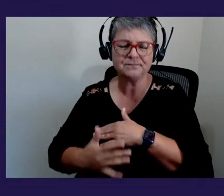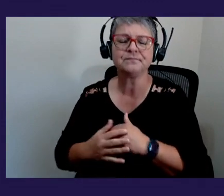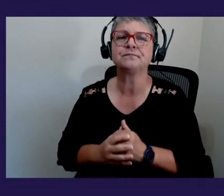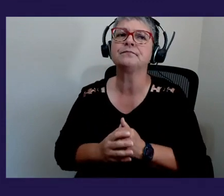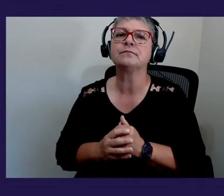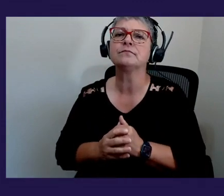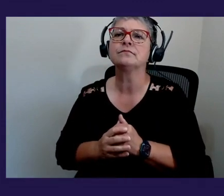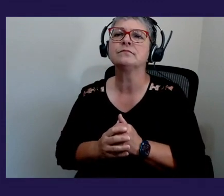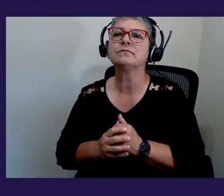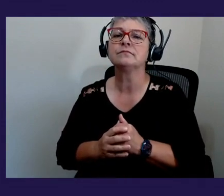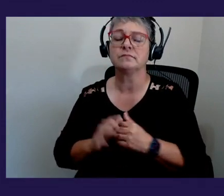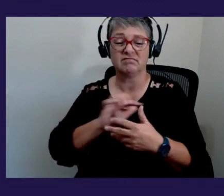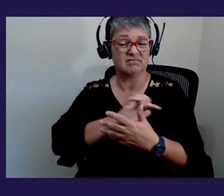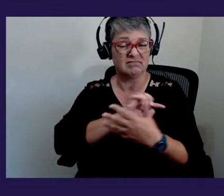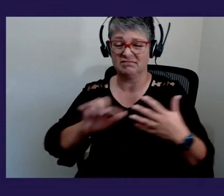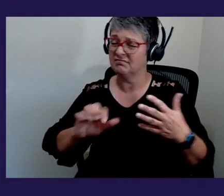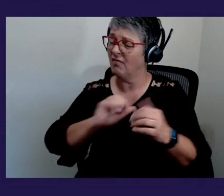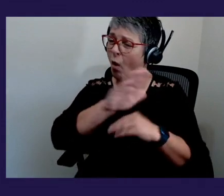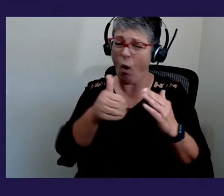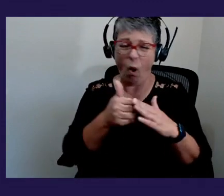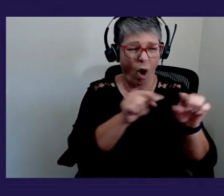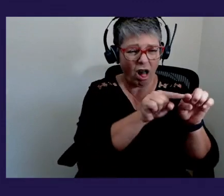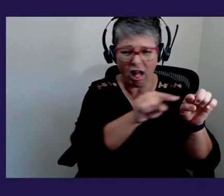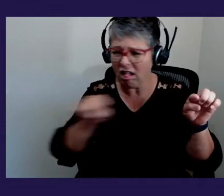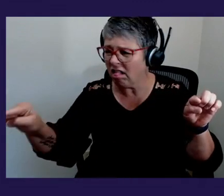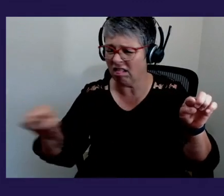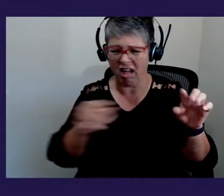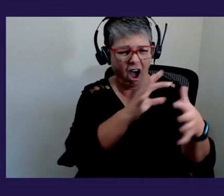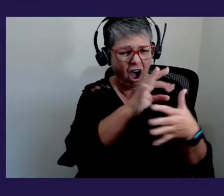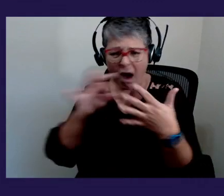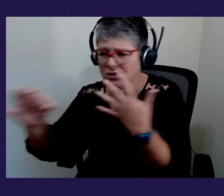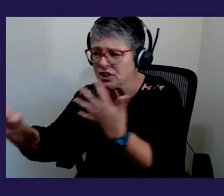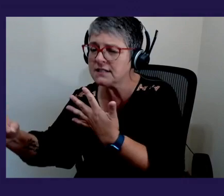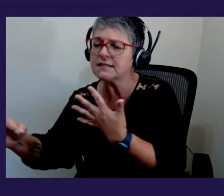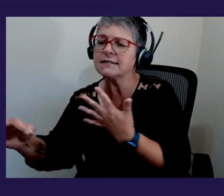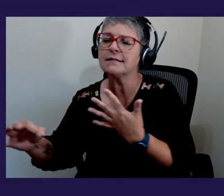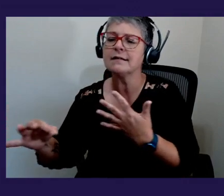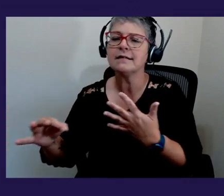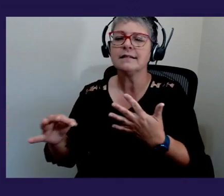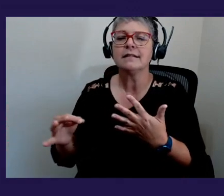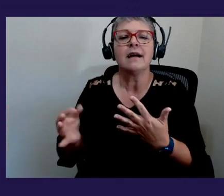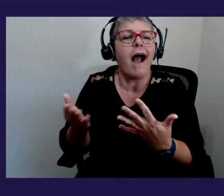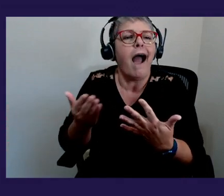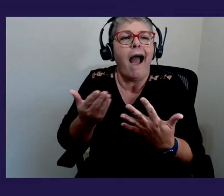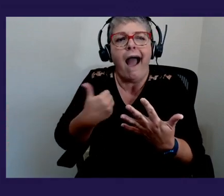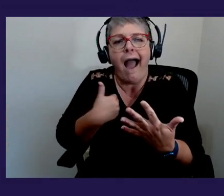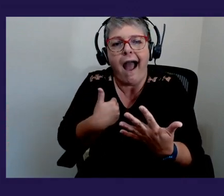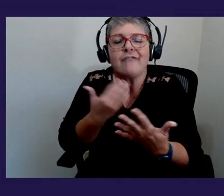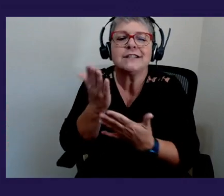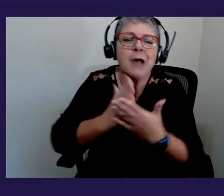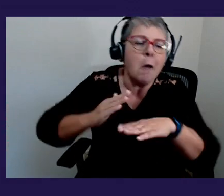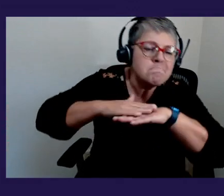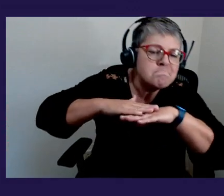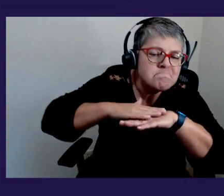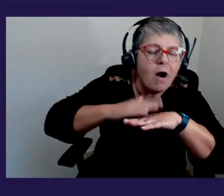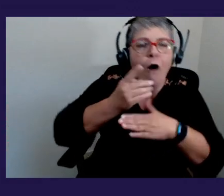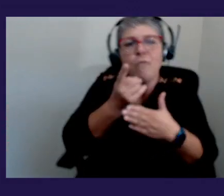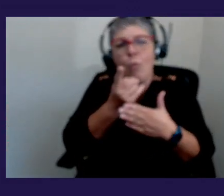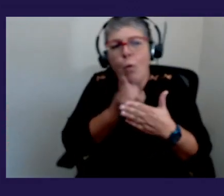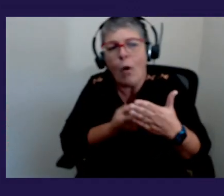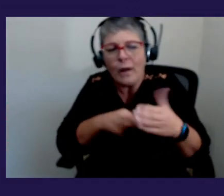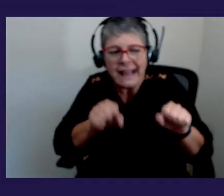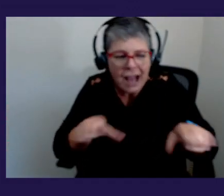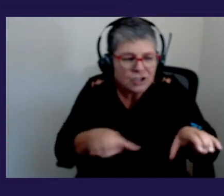these interventions, they're all have some hints of where we can go and what we need to do, but used by